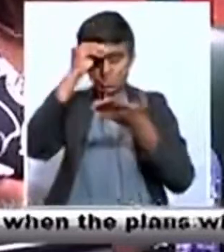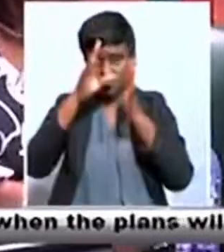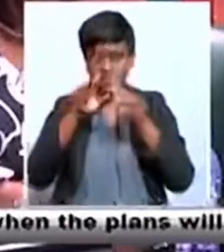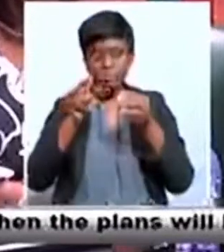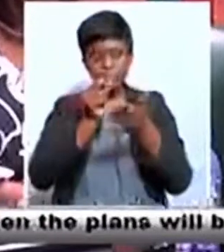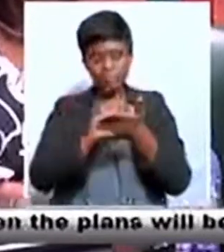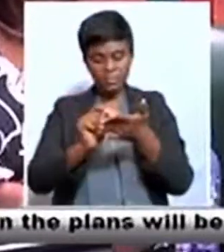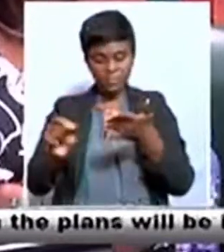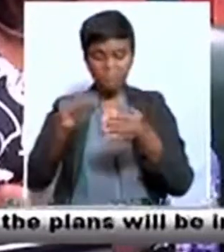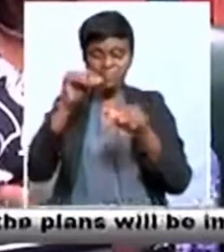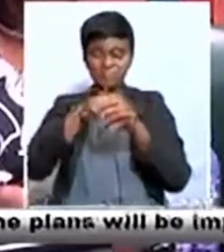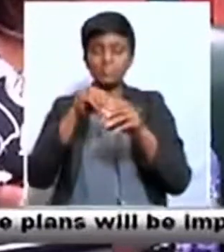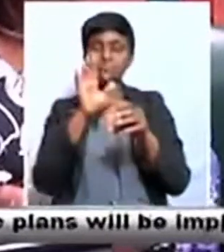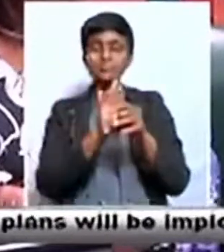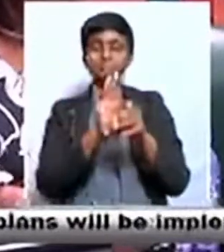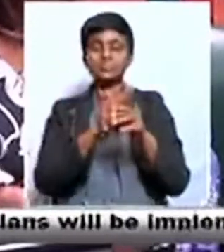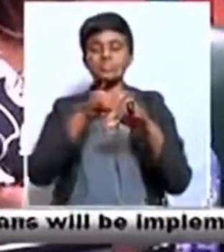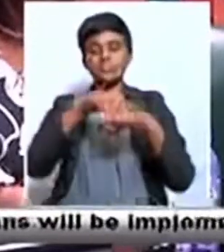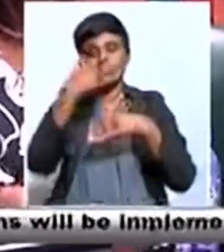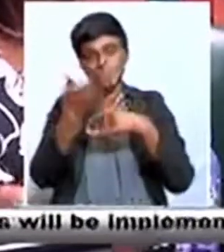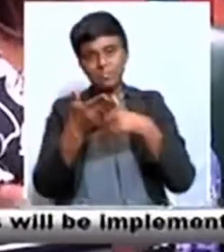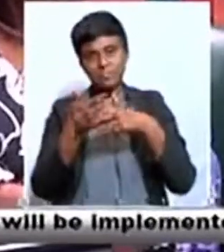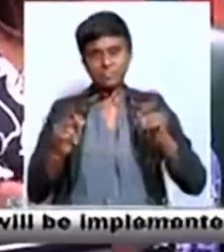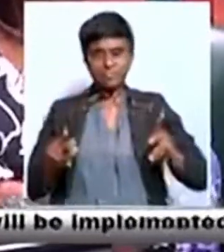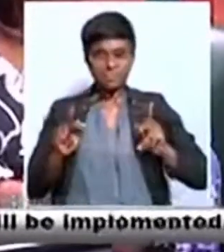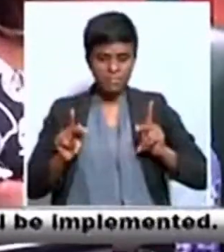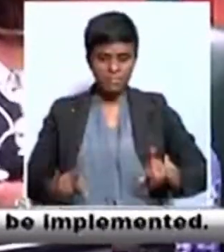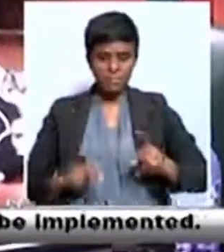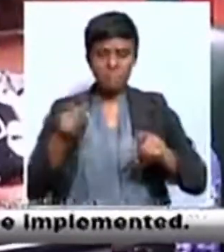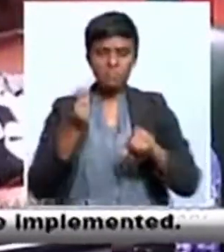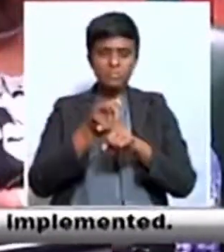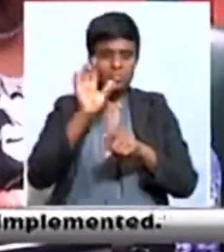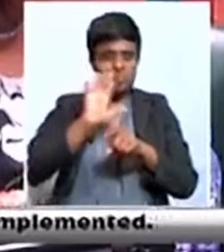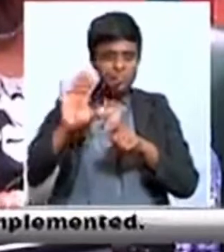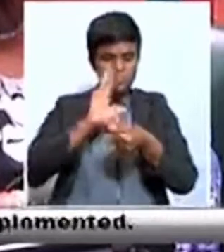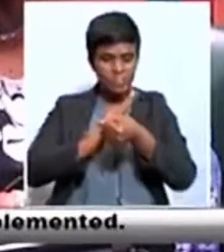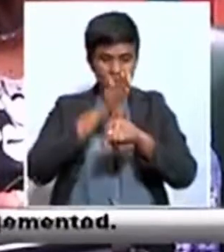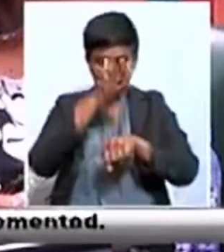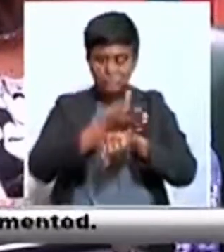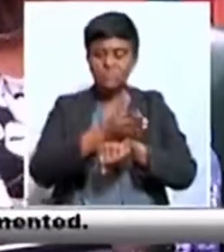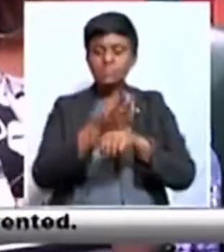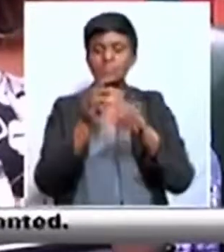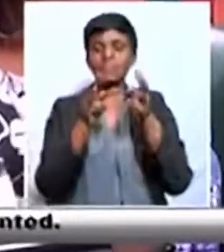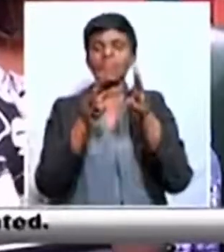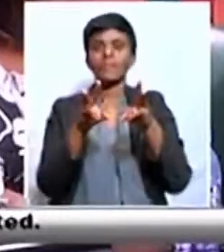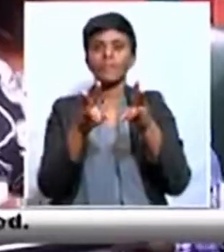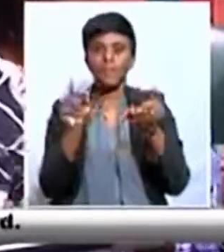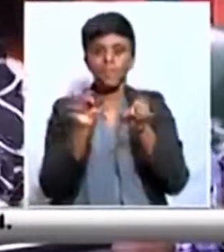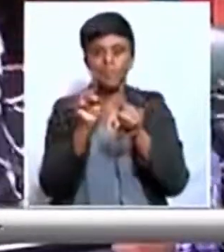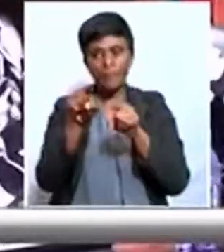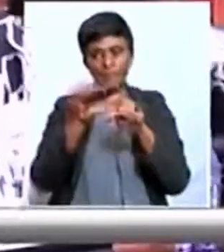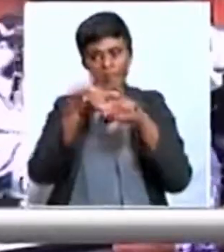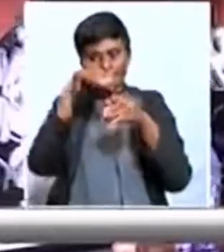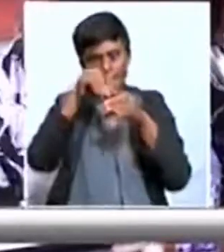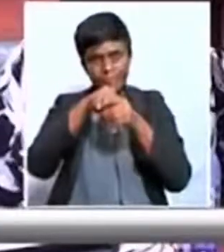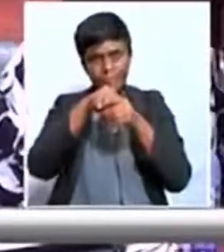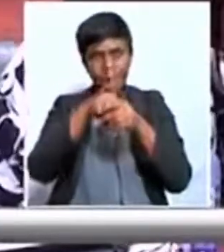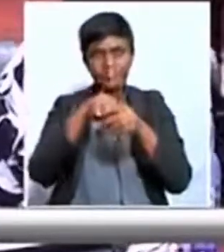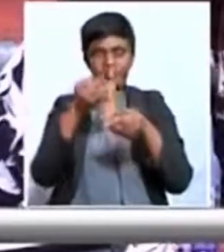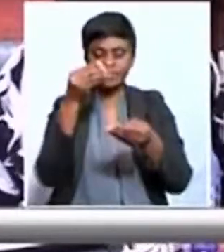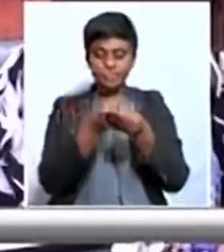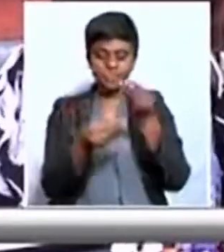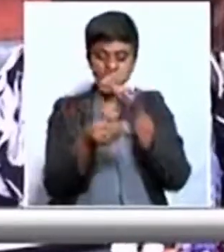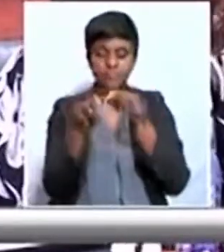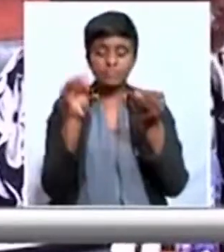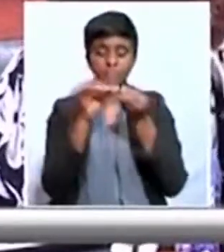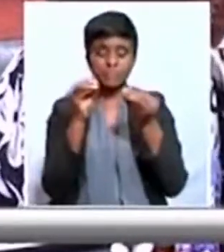an external candidate. From the cost point of view, the external candidates have to contribute